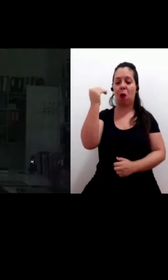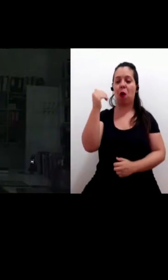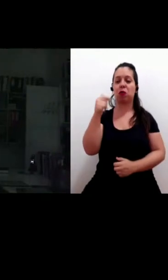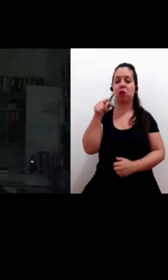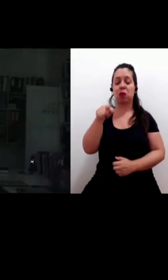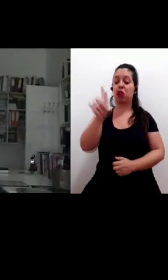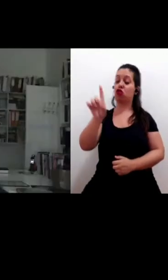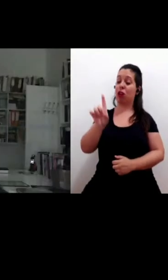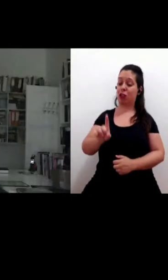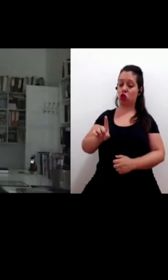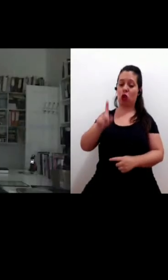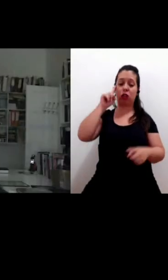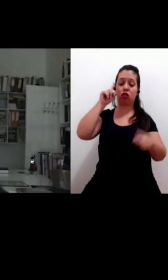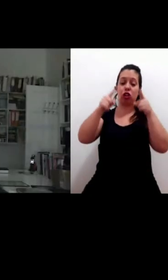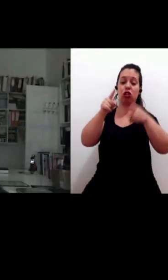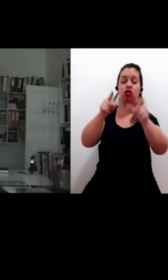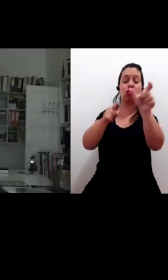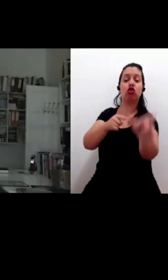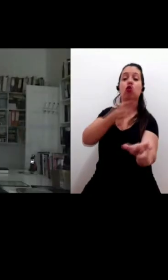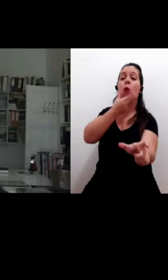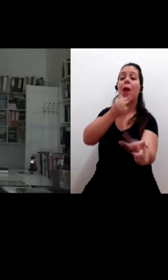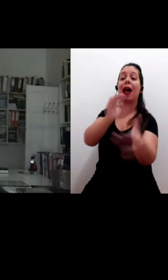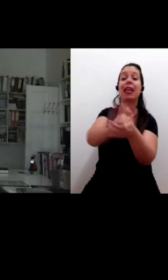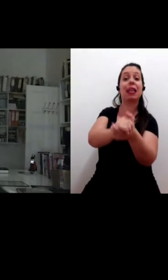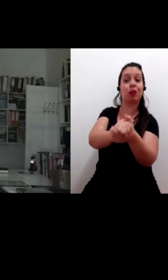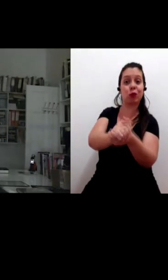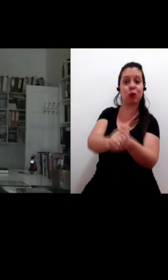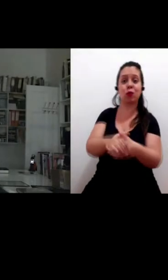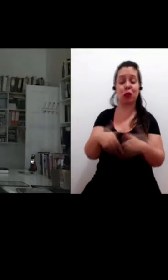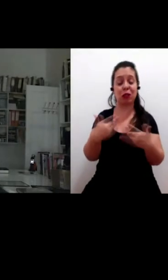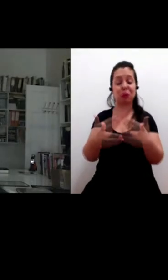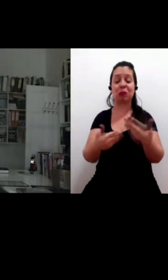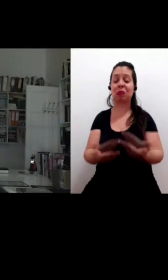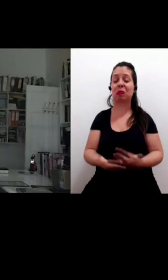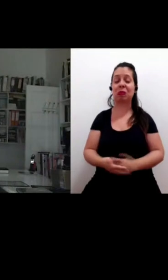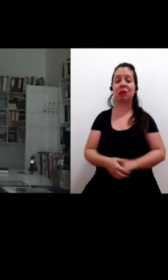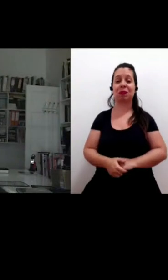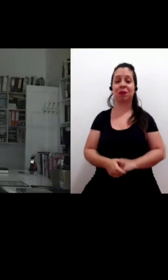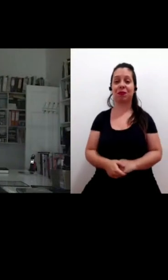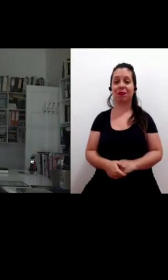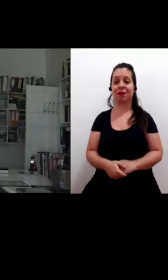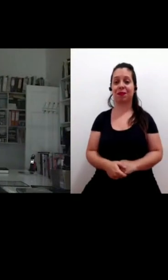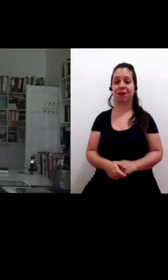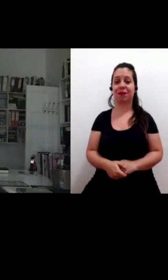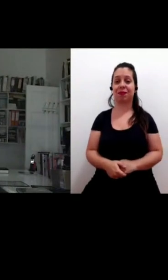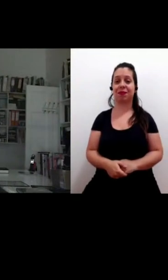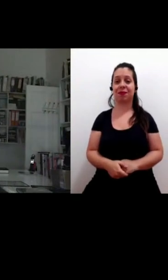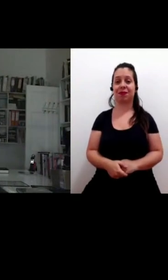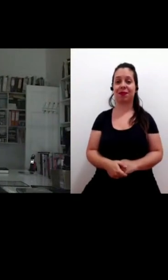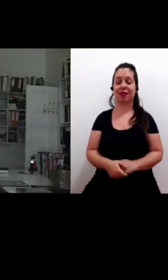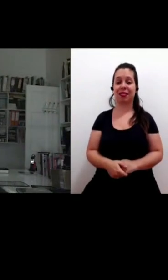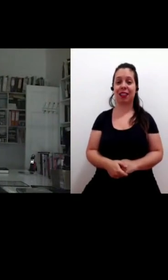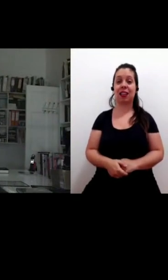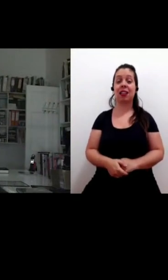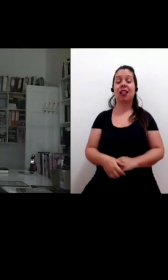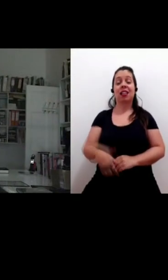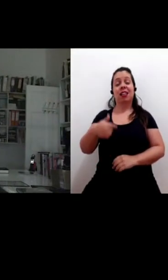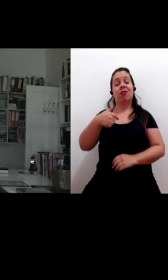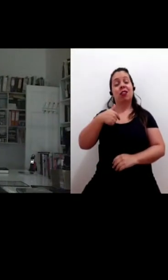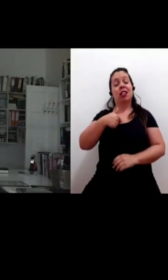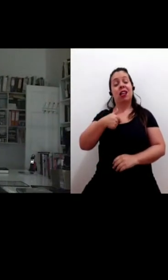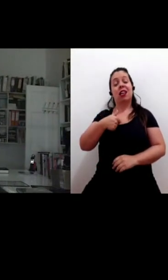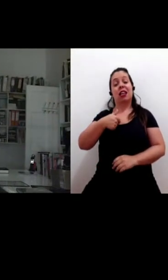so much. And when we start watching Women Make Film, it's not your